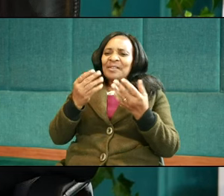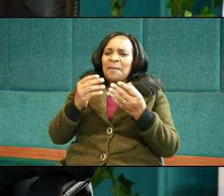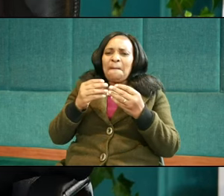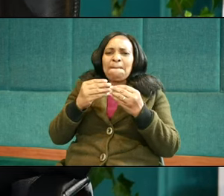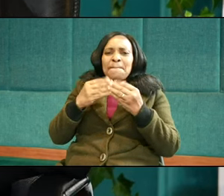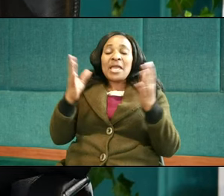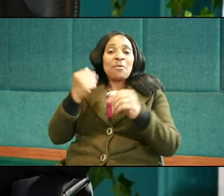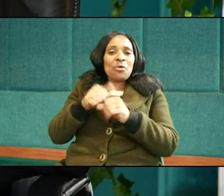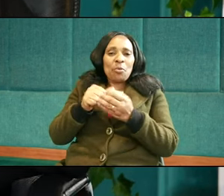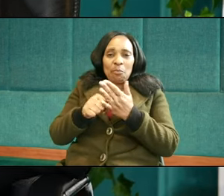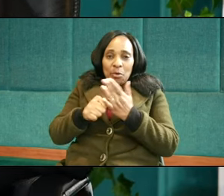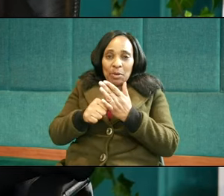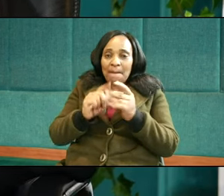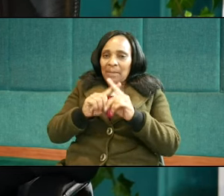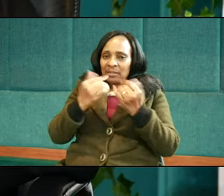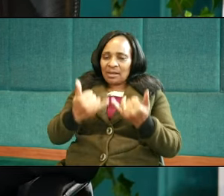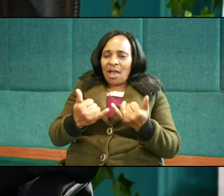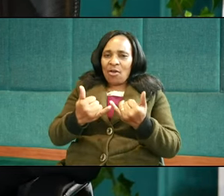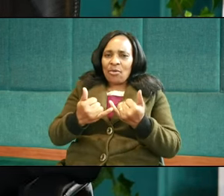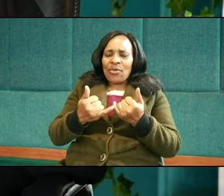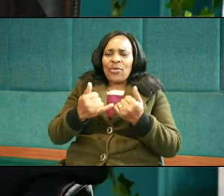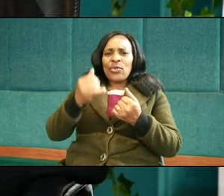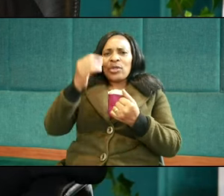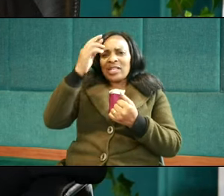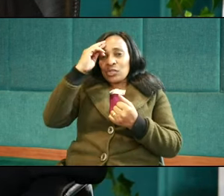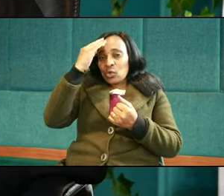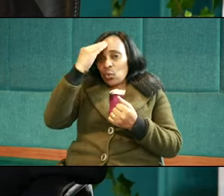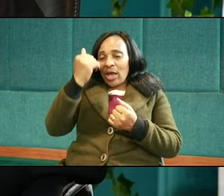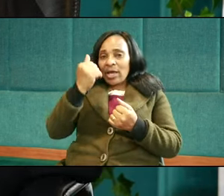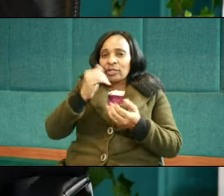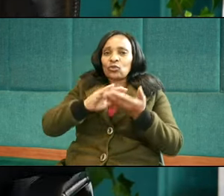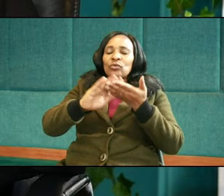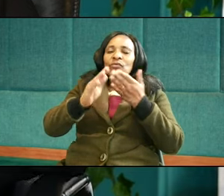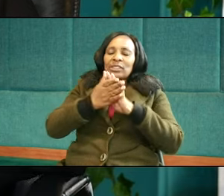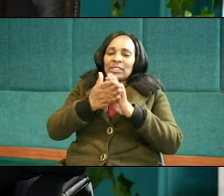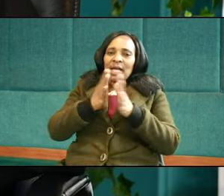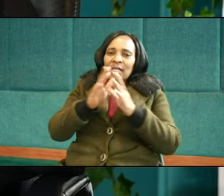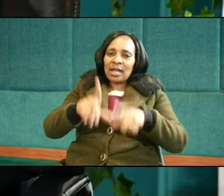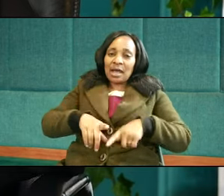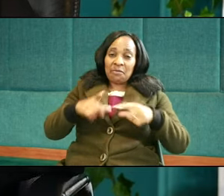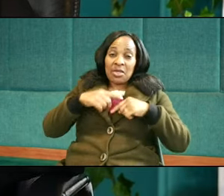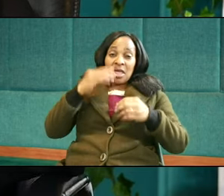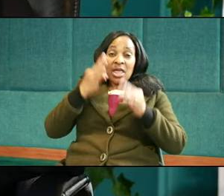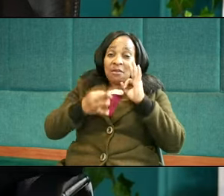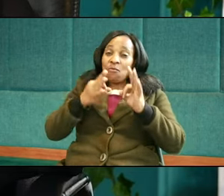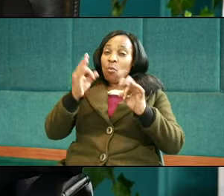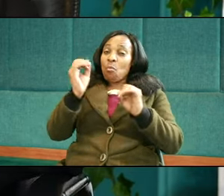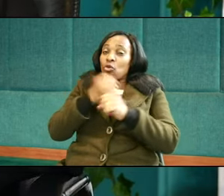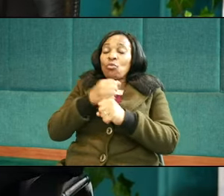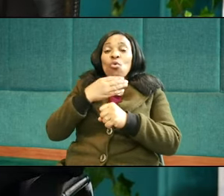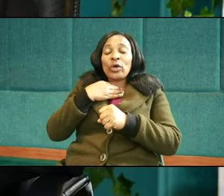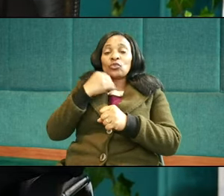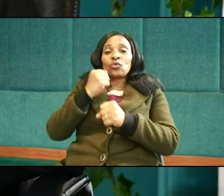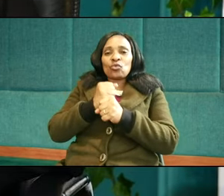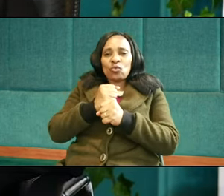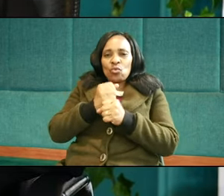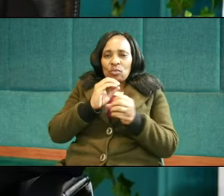The decision to repent or confess lies with us. So if we really don't want to do that, then we won't.